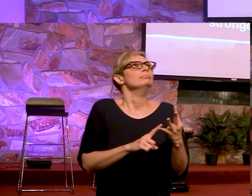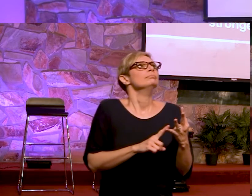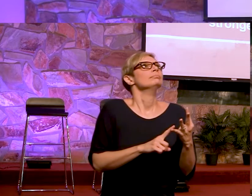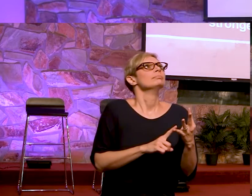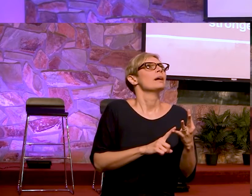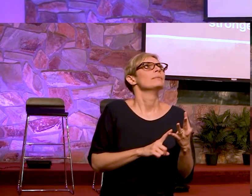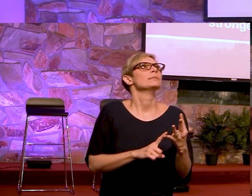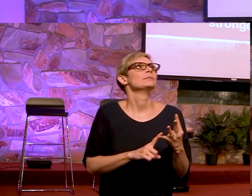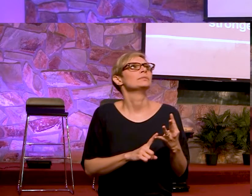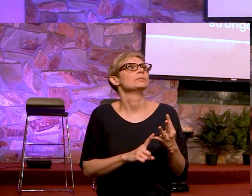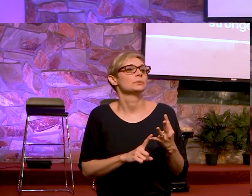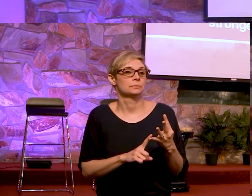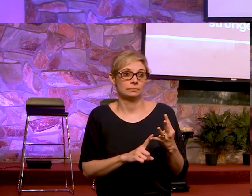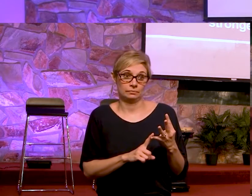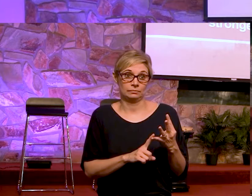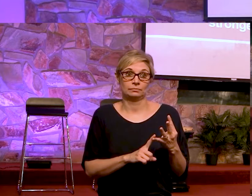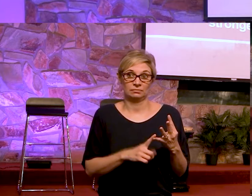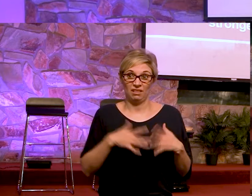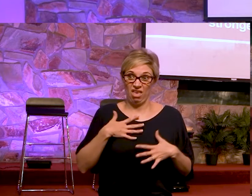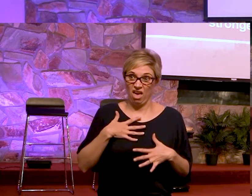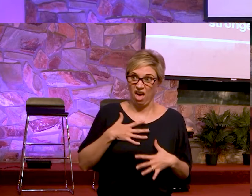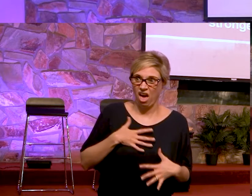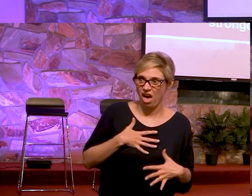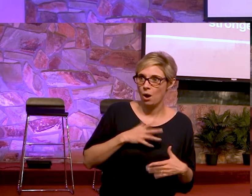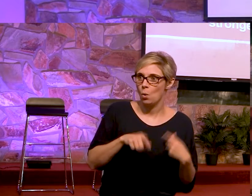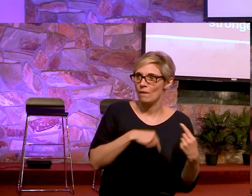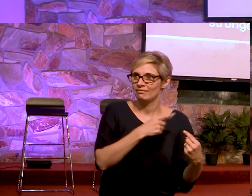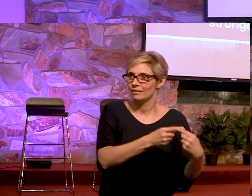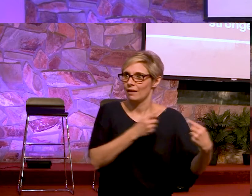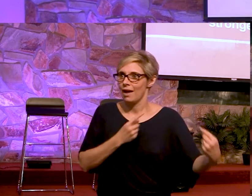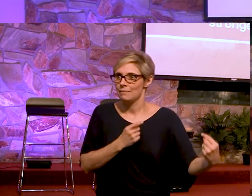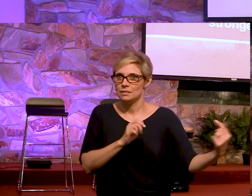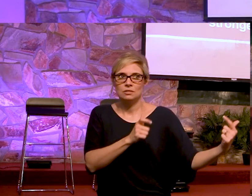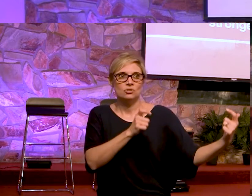we get discouraged when the opposition grows stronger.